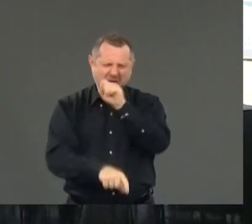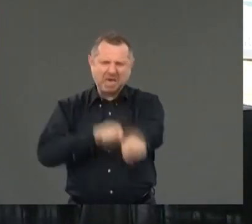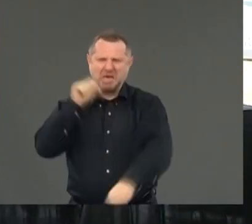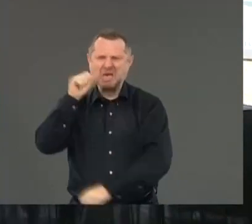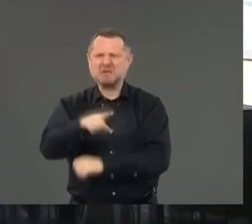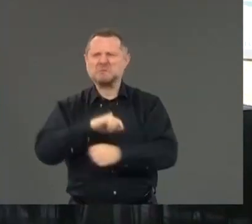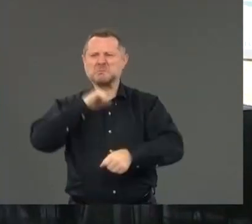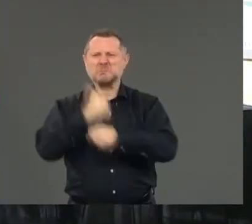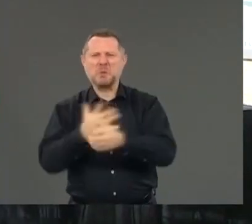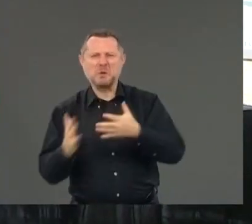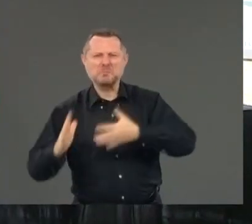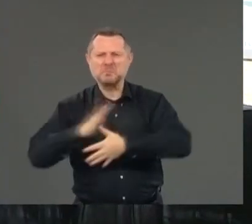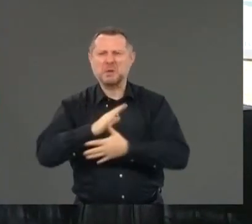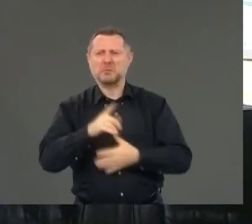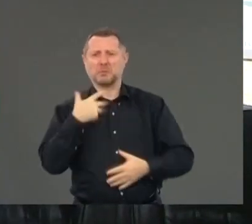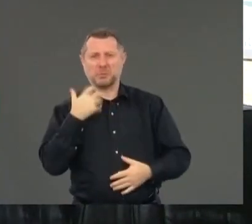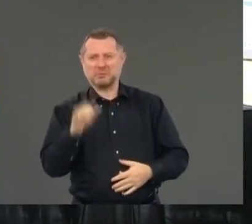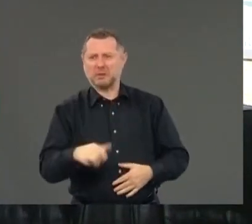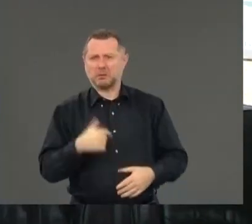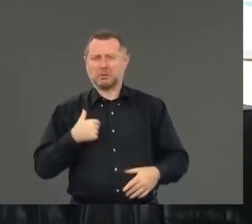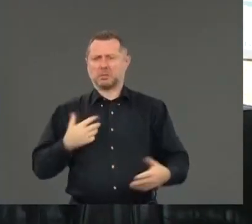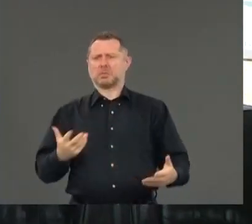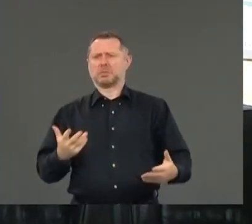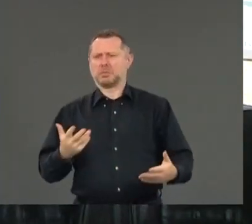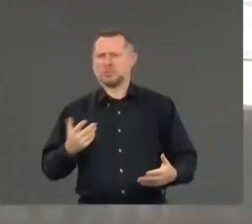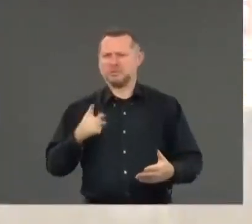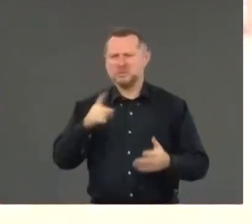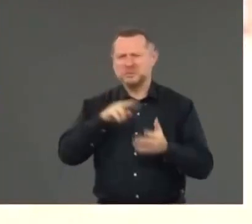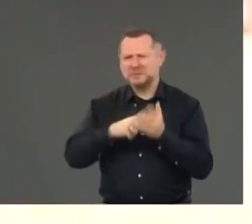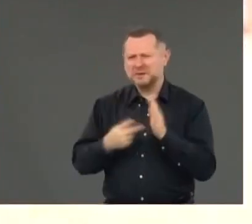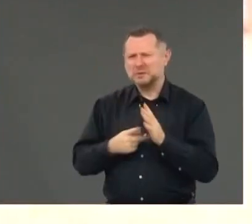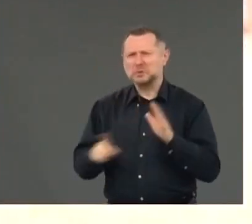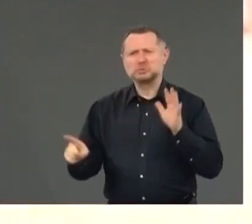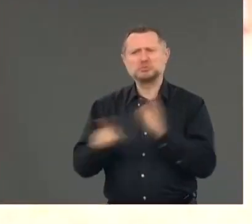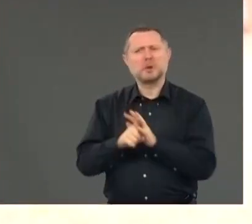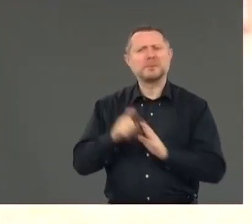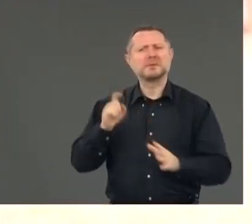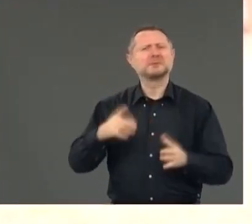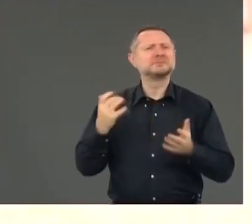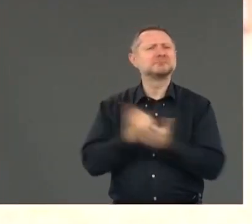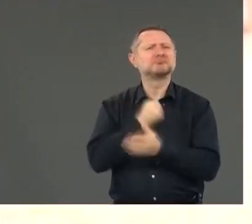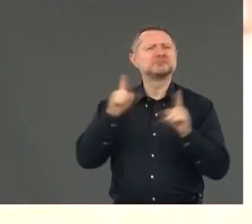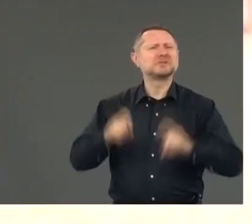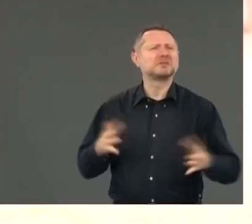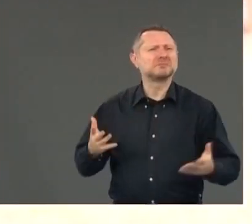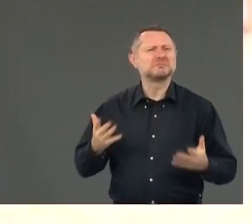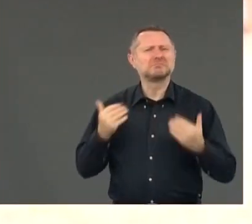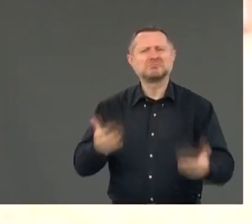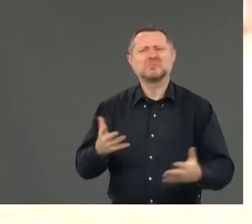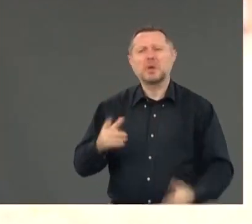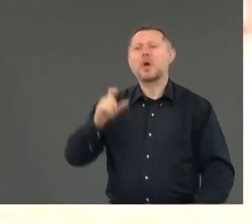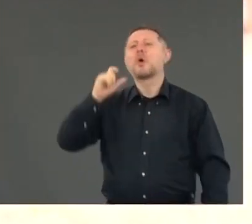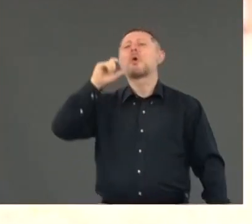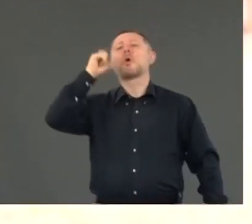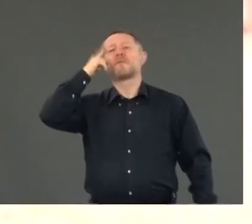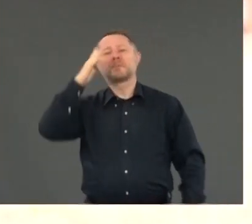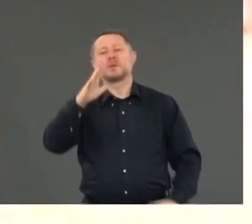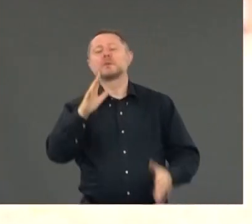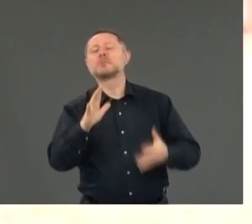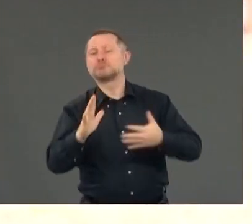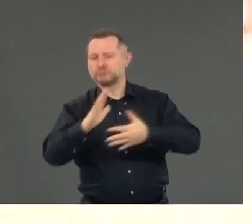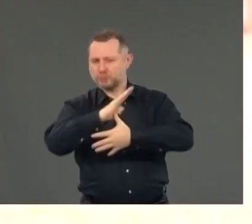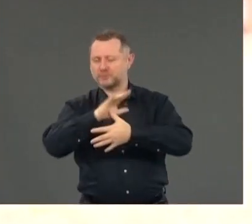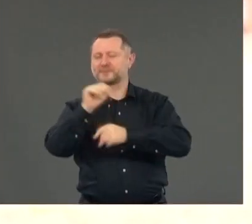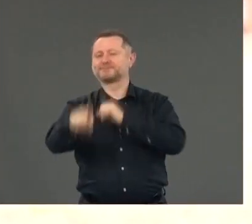want happening, or should anyone who wants one get one easily? You get prioritized,